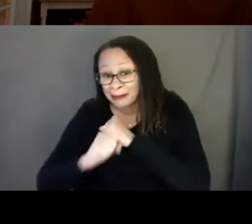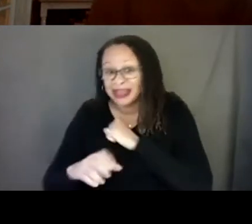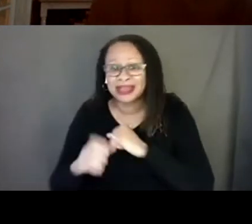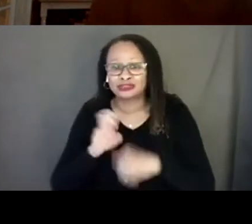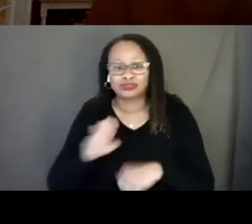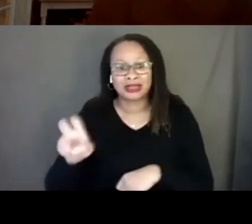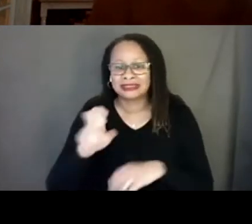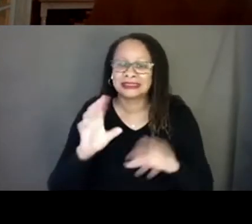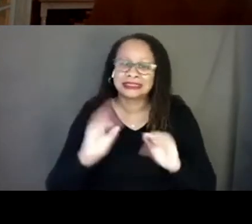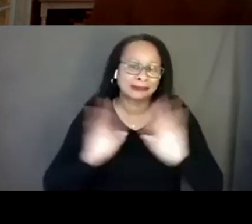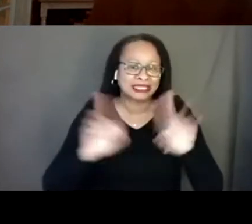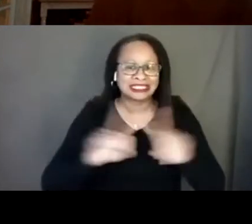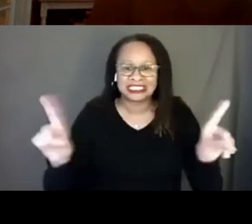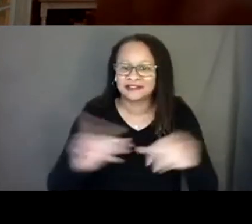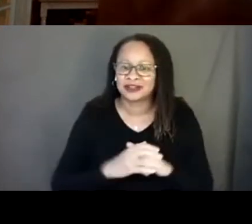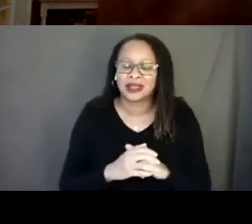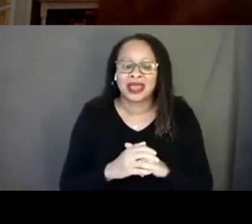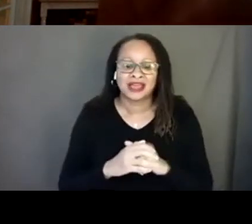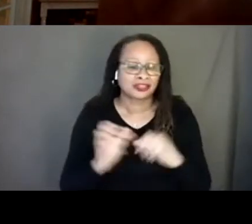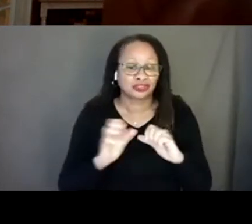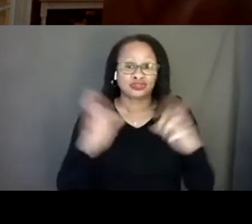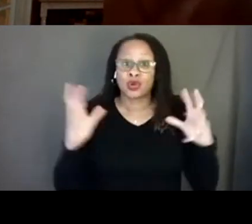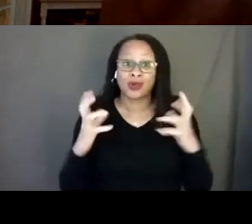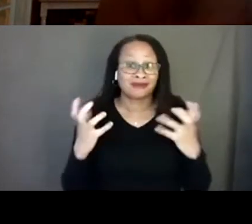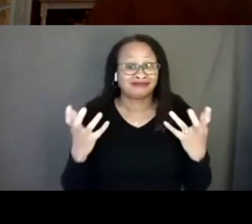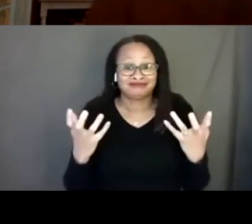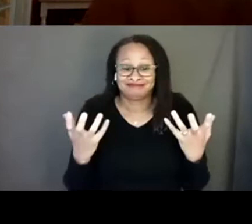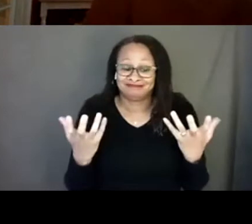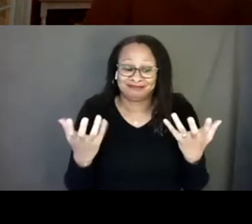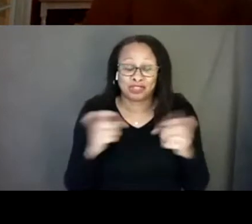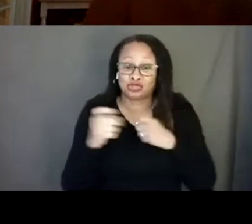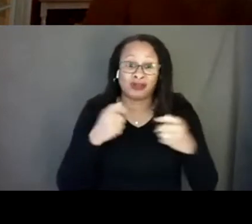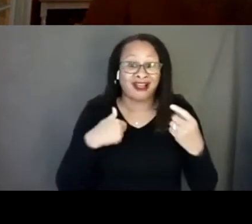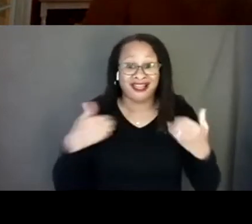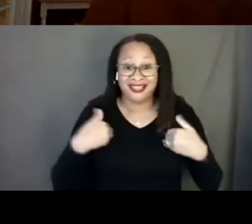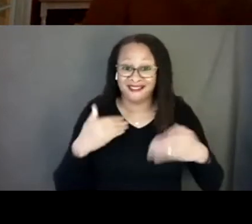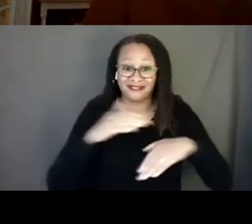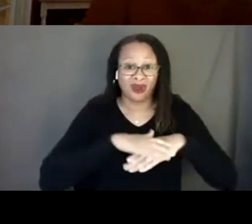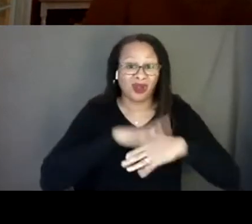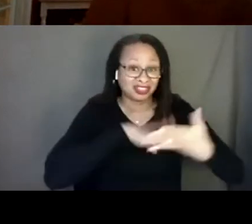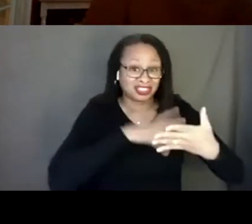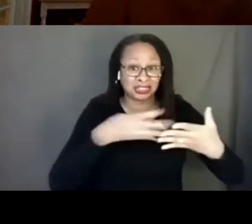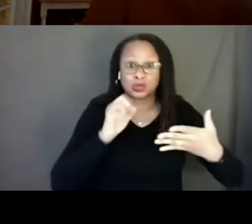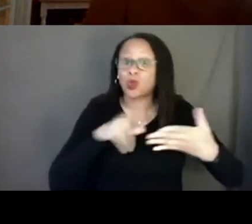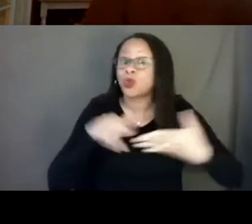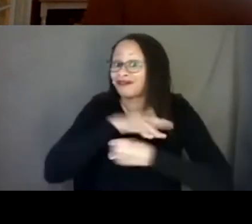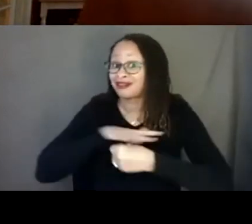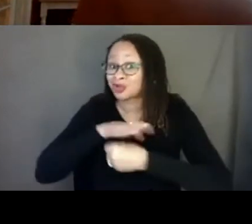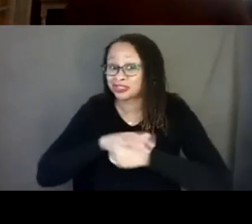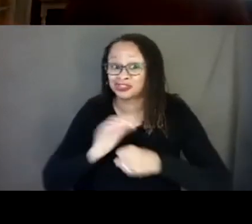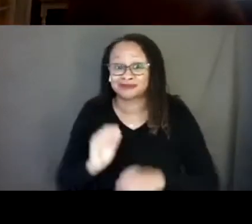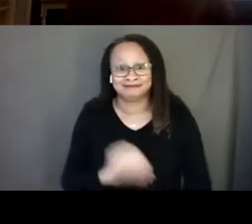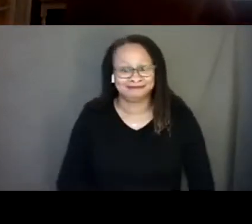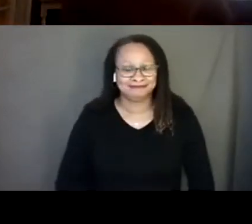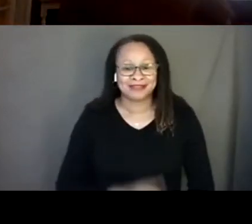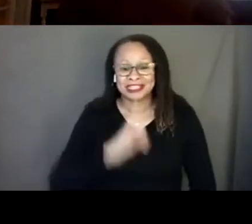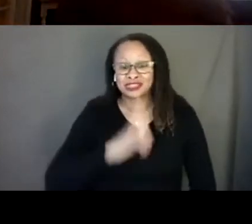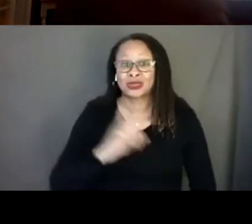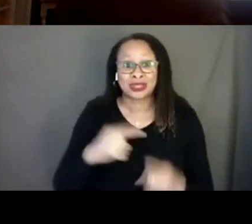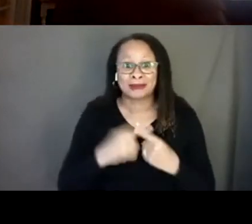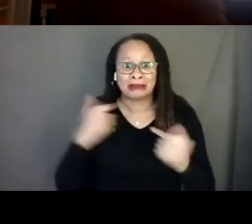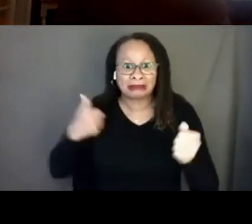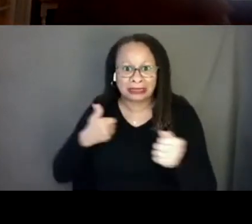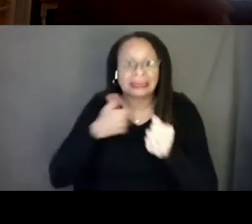There's no amount of control that I have over schedule or location. So it's really a matter of keeping up.